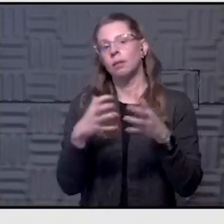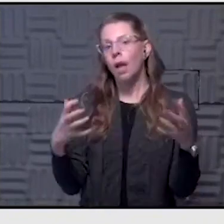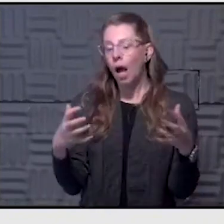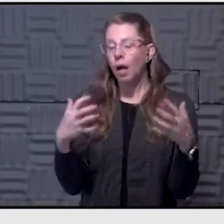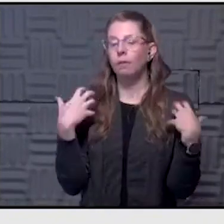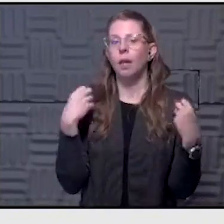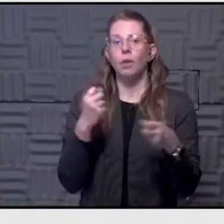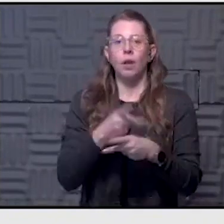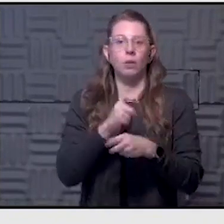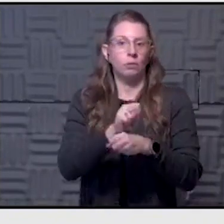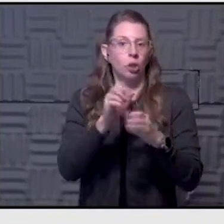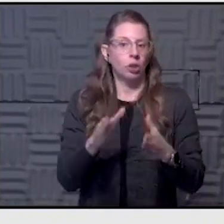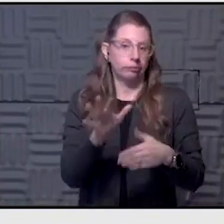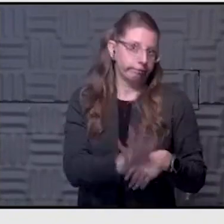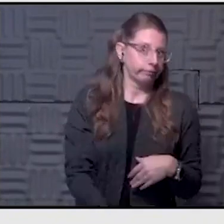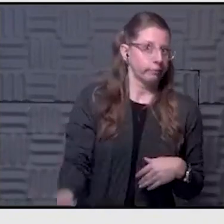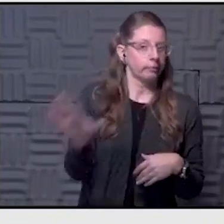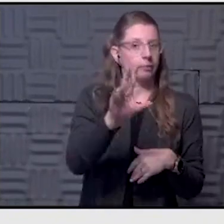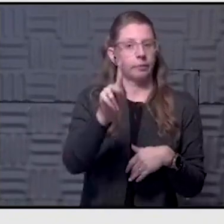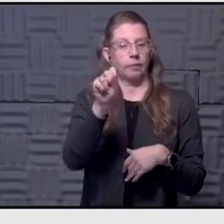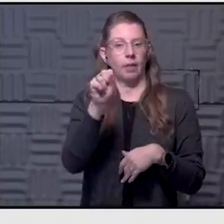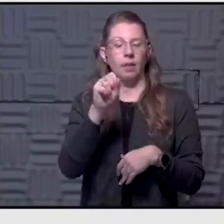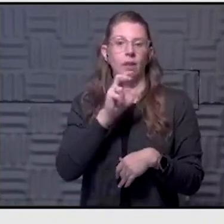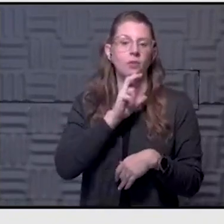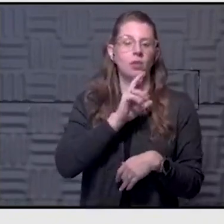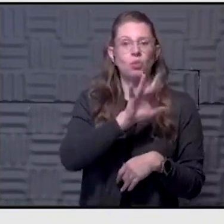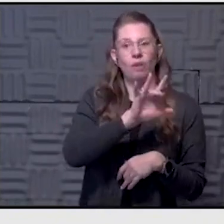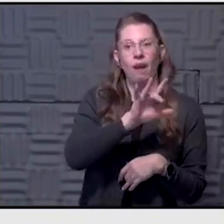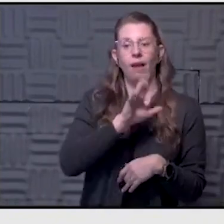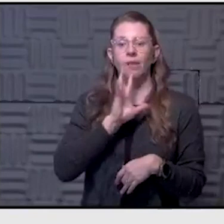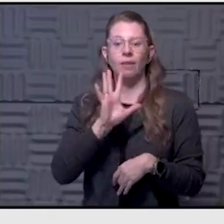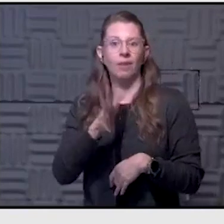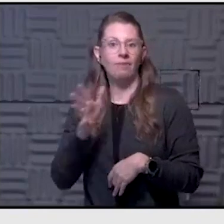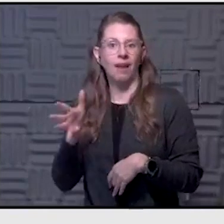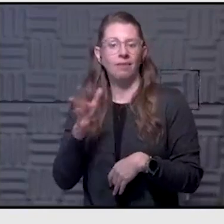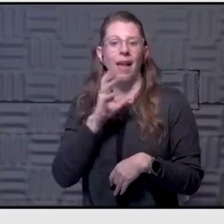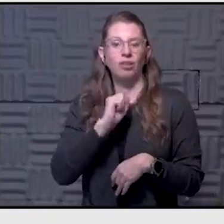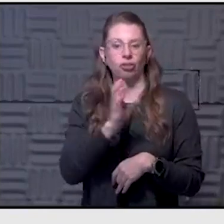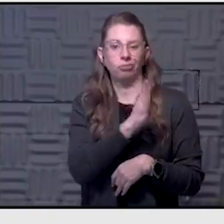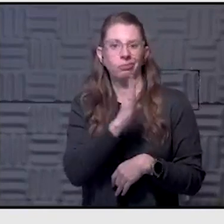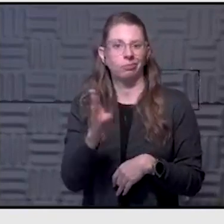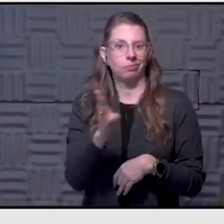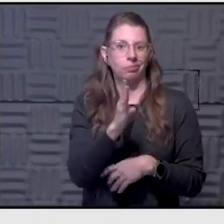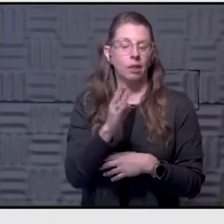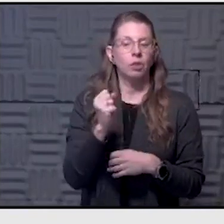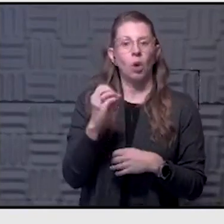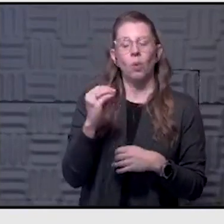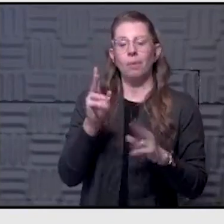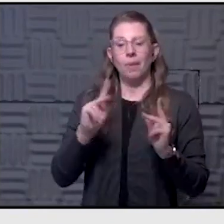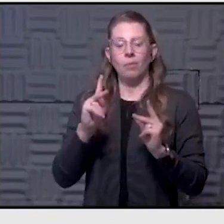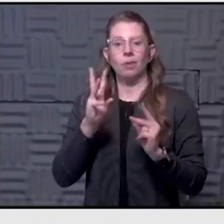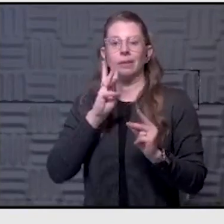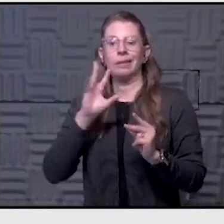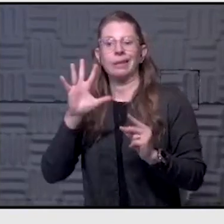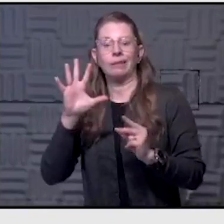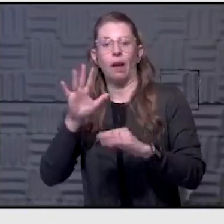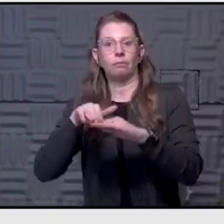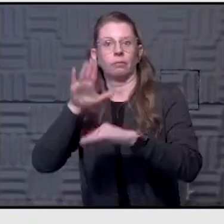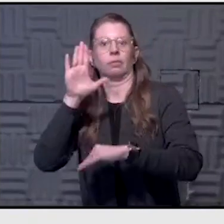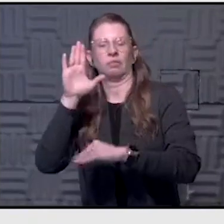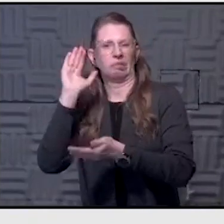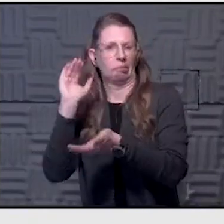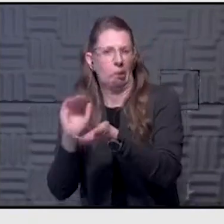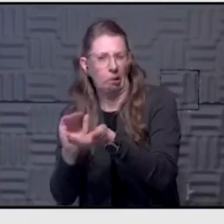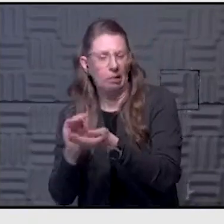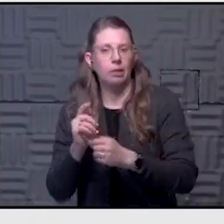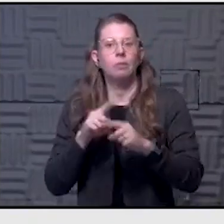persons throughout the state, and they tend to be 25 to 55. So the number of people in the 65 and above was relatively small. But you can